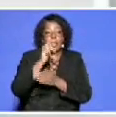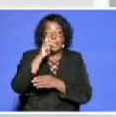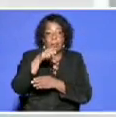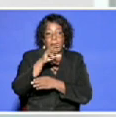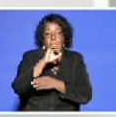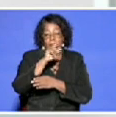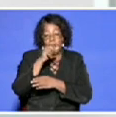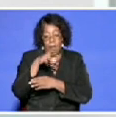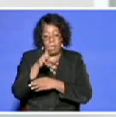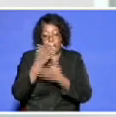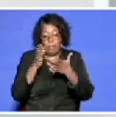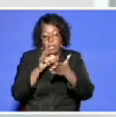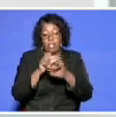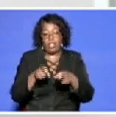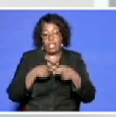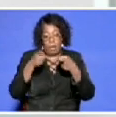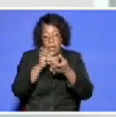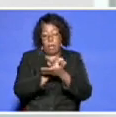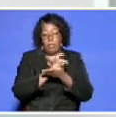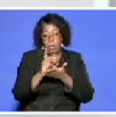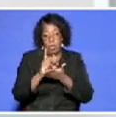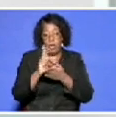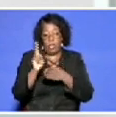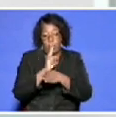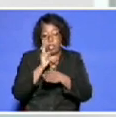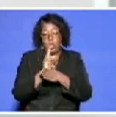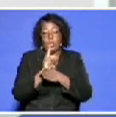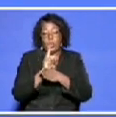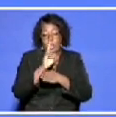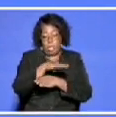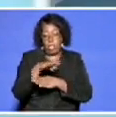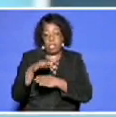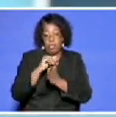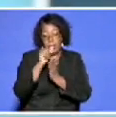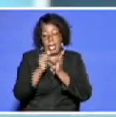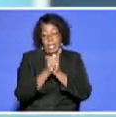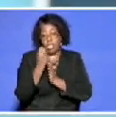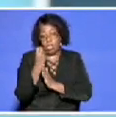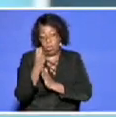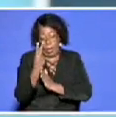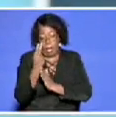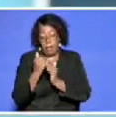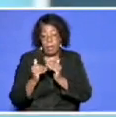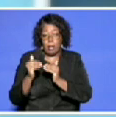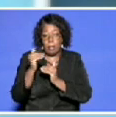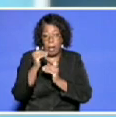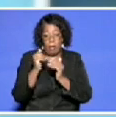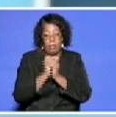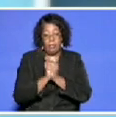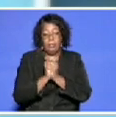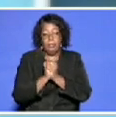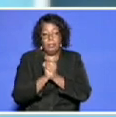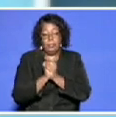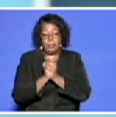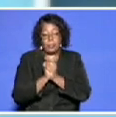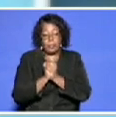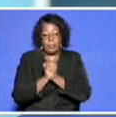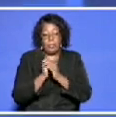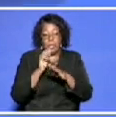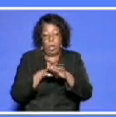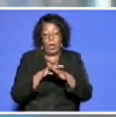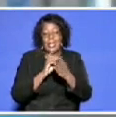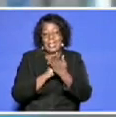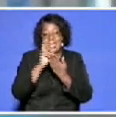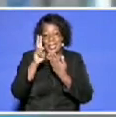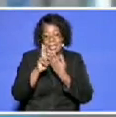given approval for emergency use in children as young as 12, was given emergency use authorization for people 16 and over on December